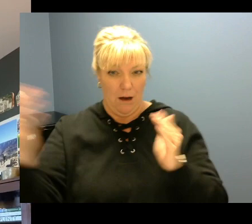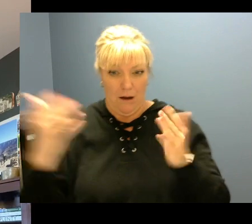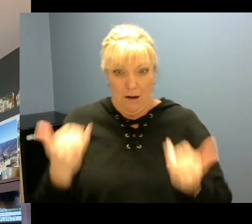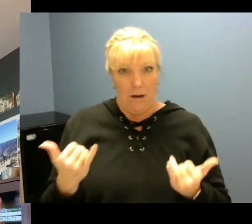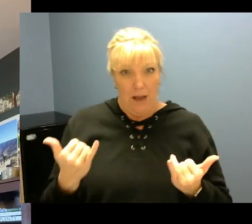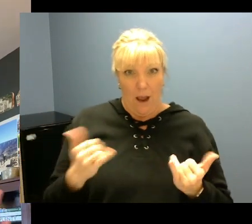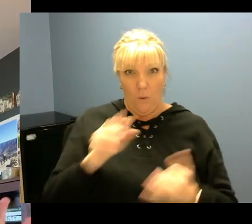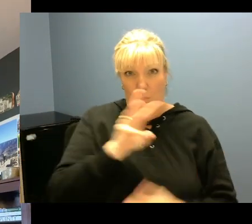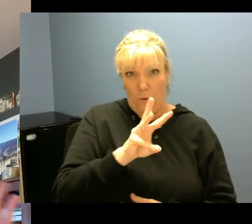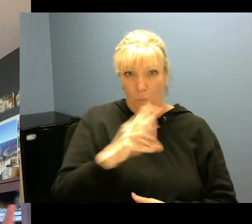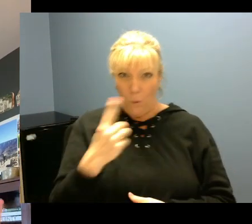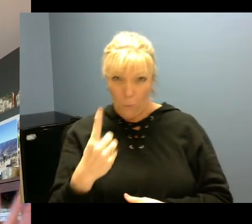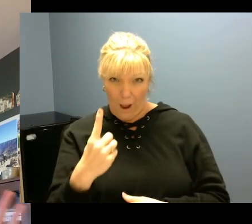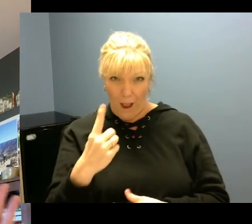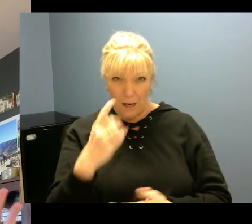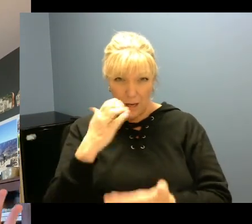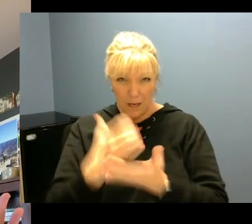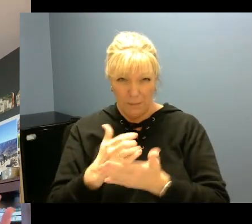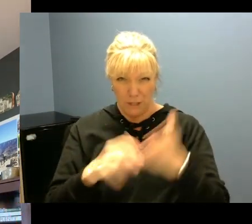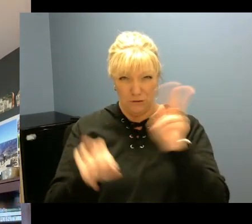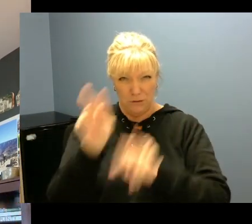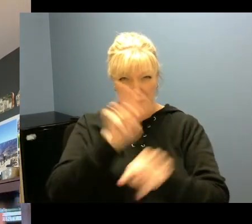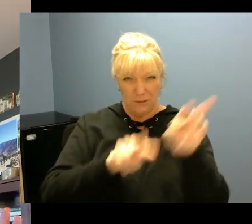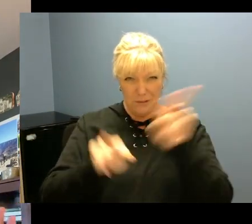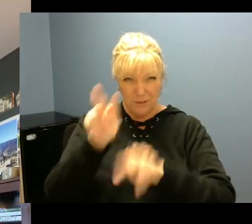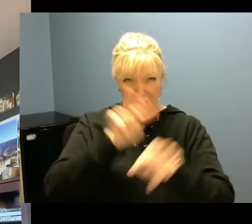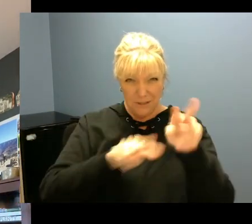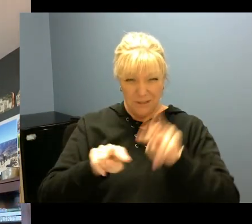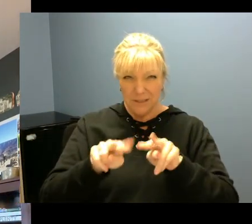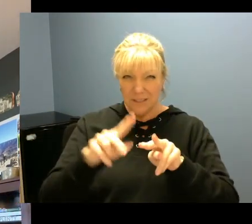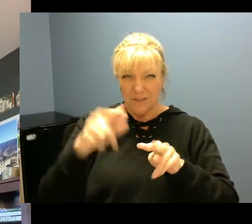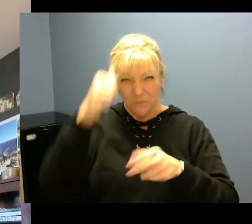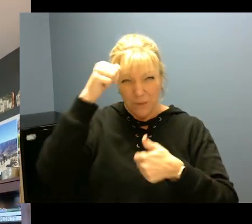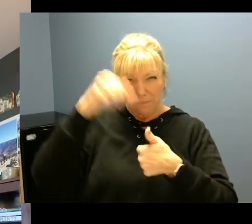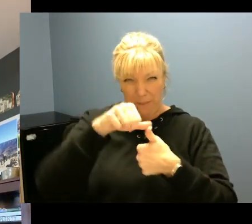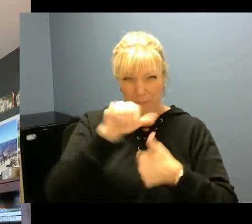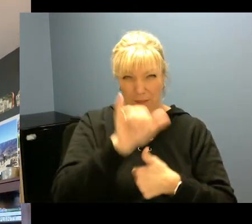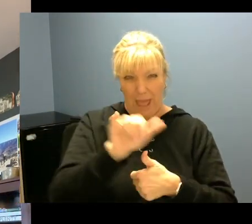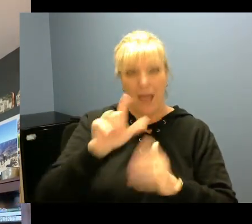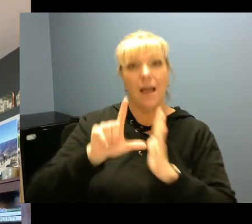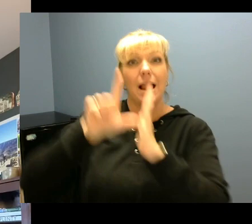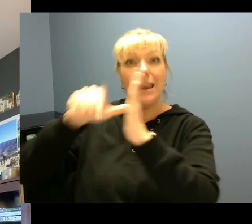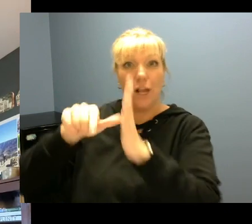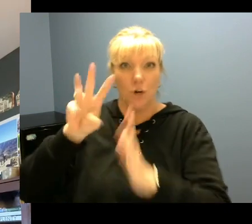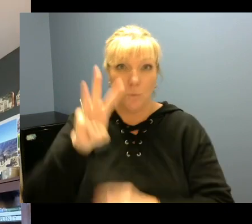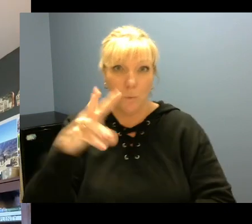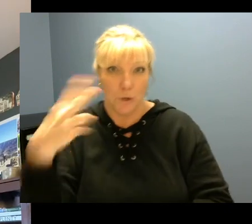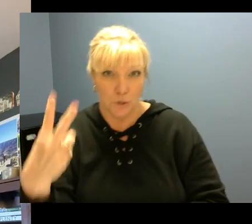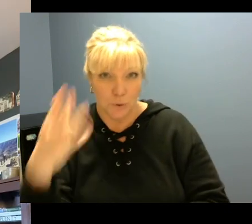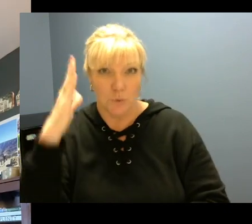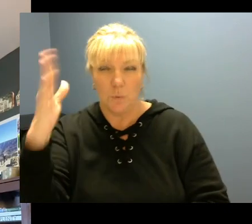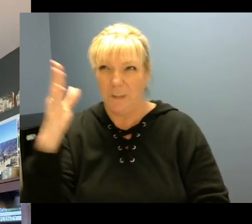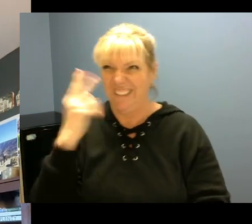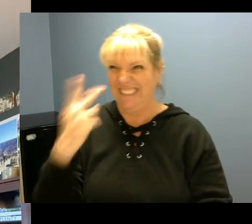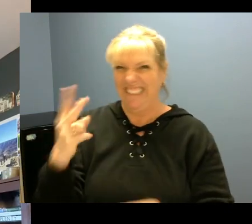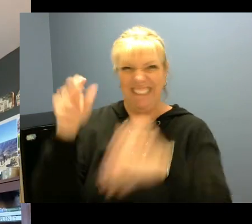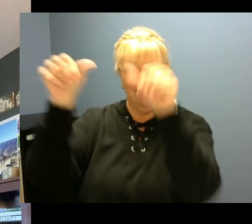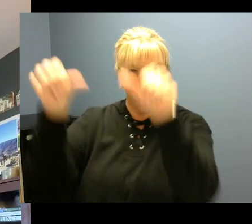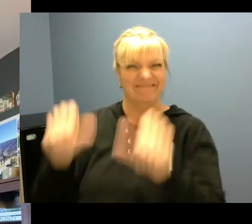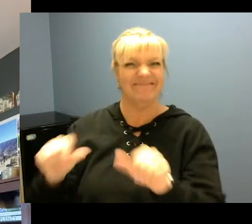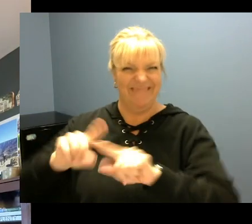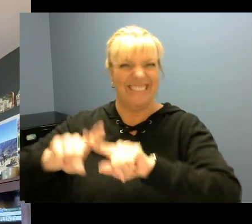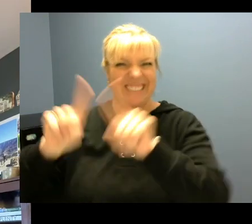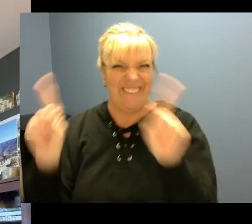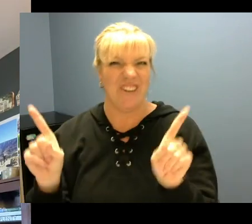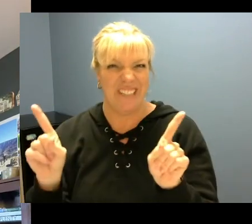images, kind of keep those in mind, because we're going to look at women in propaganda in World War II pretty soon here.